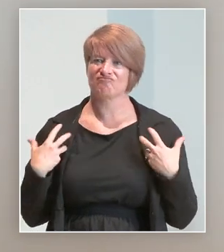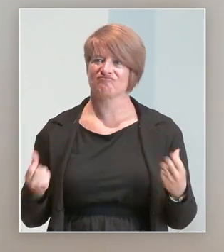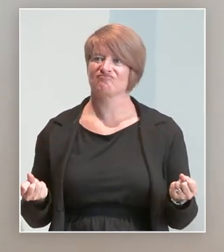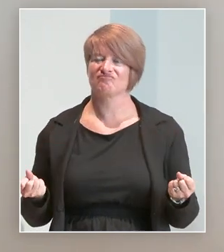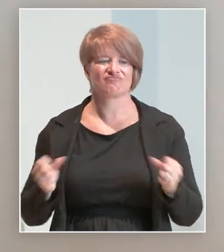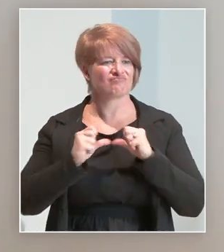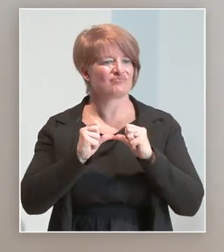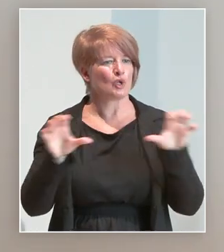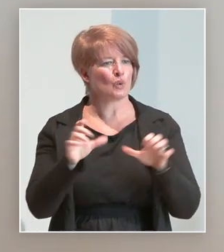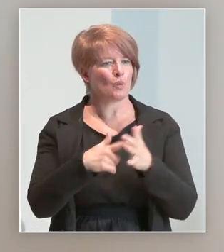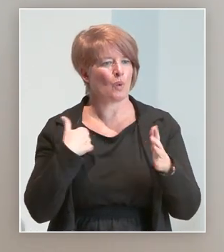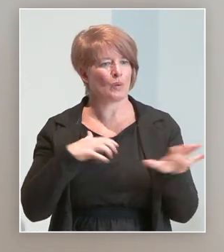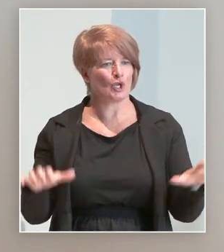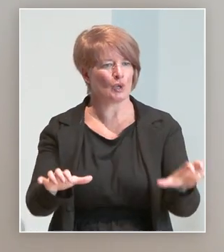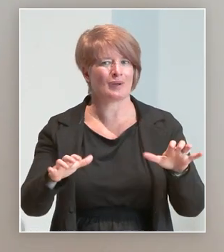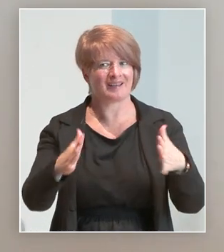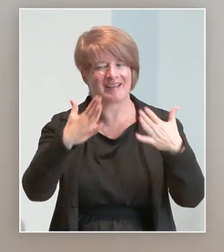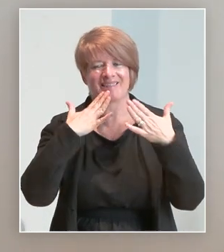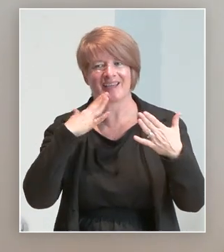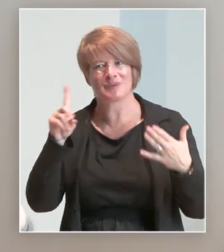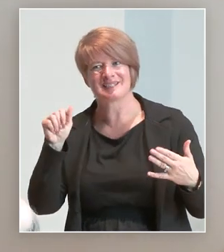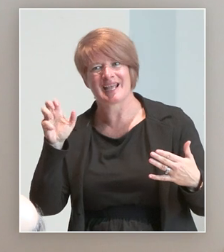enough to keep doing what we do. So thank